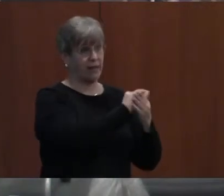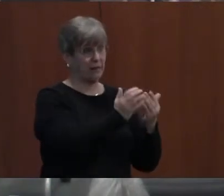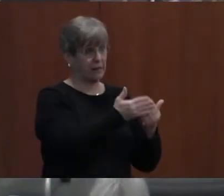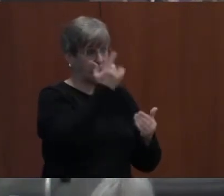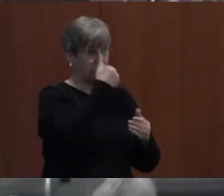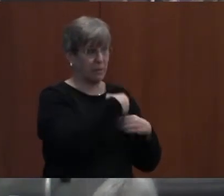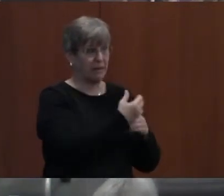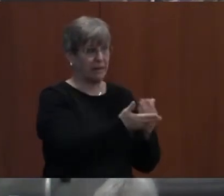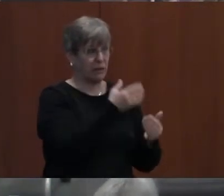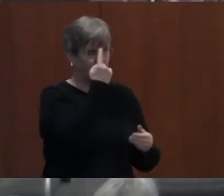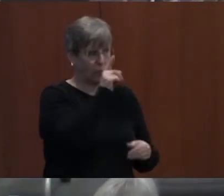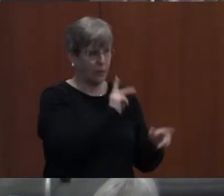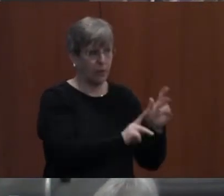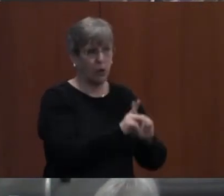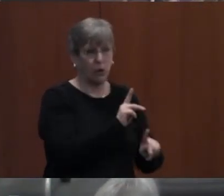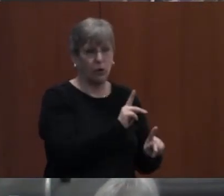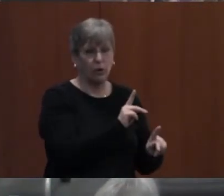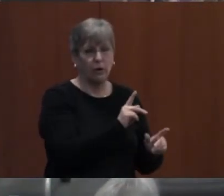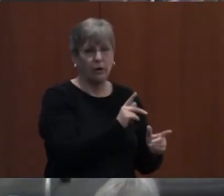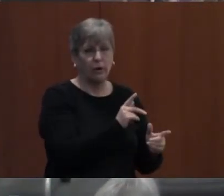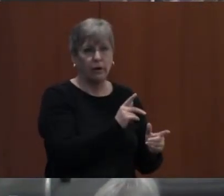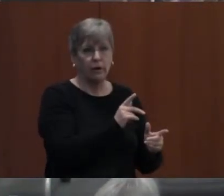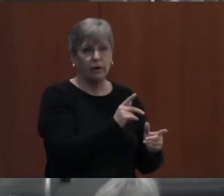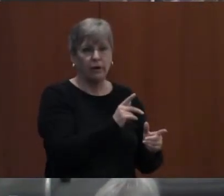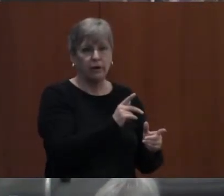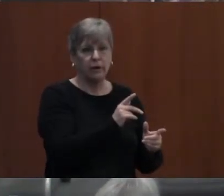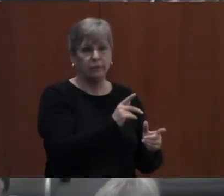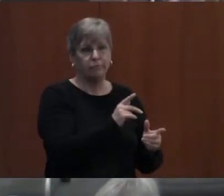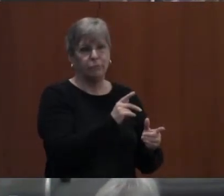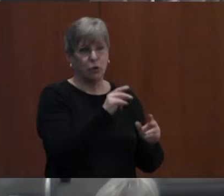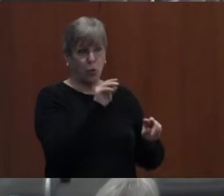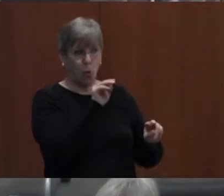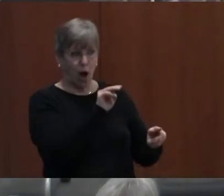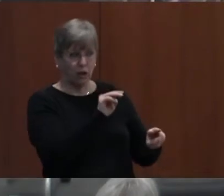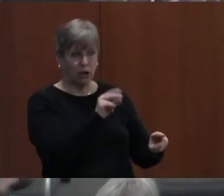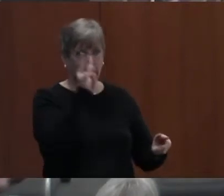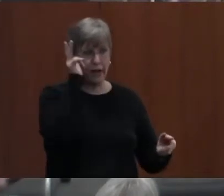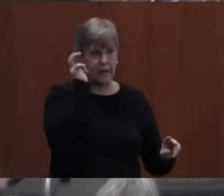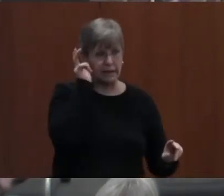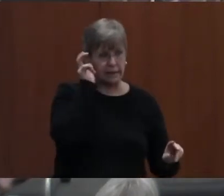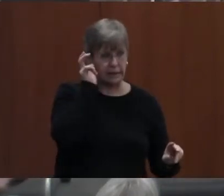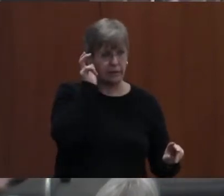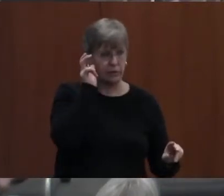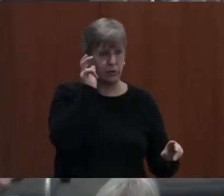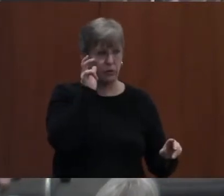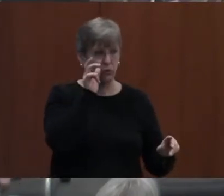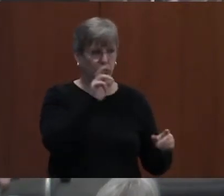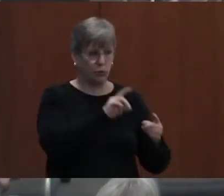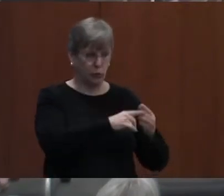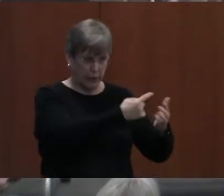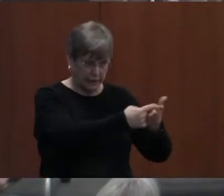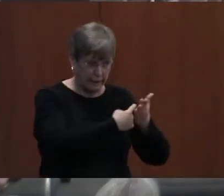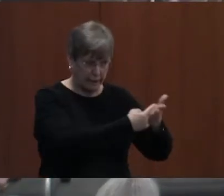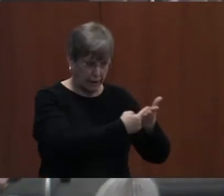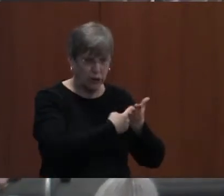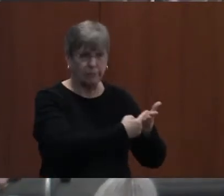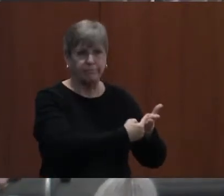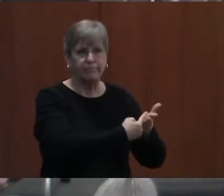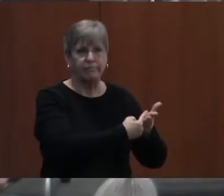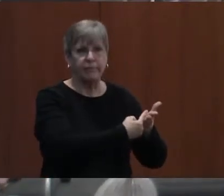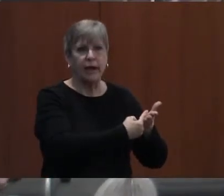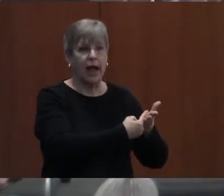because it makes it easier for people to watch and listen to their deliberations